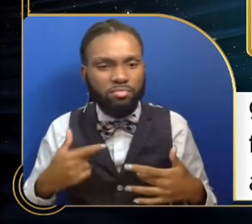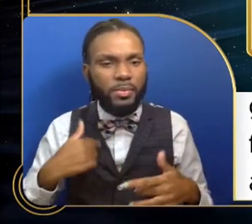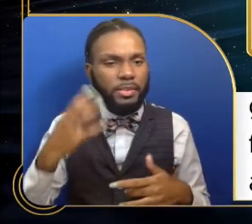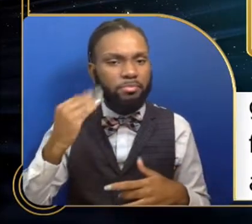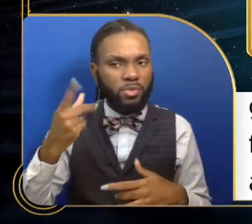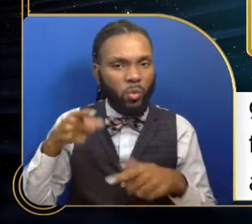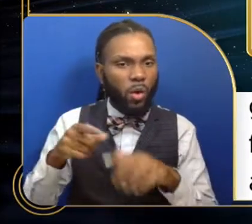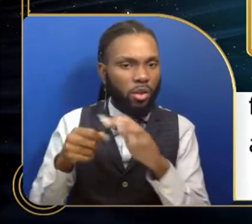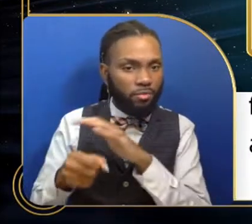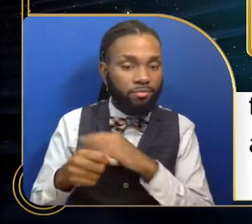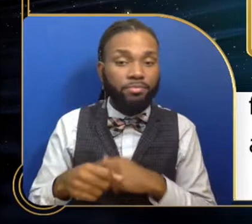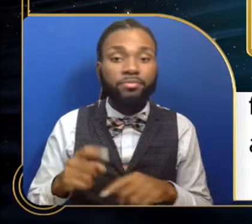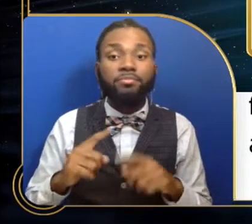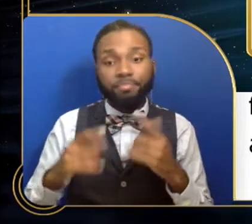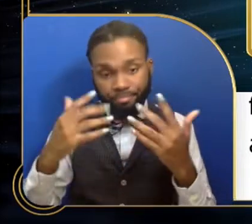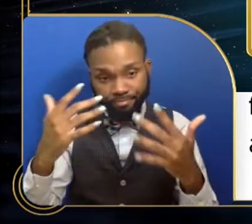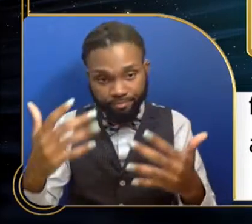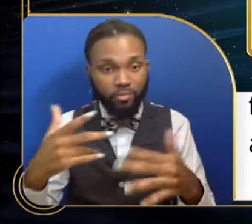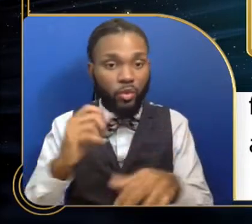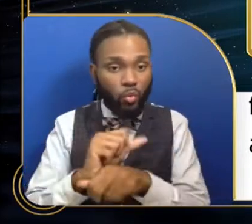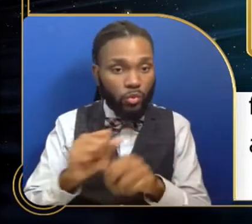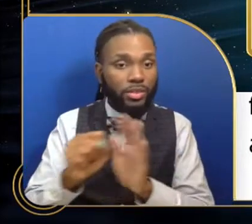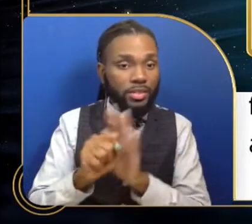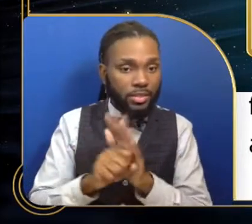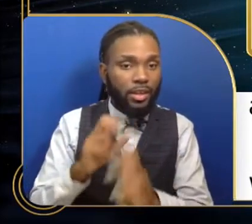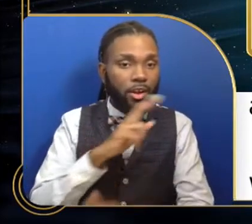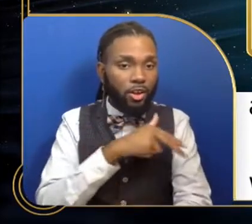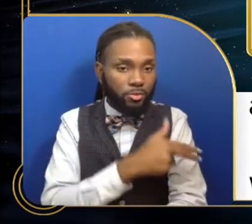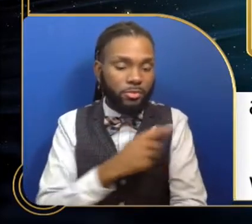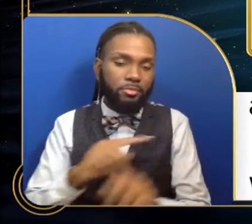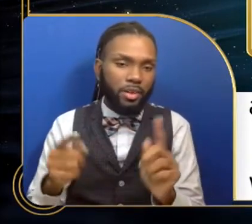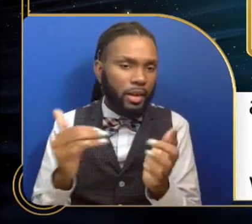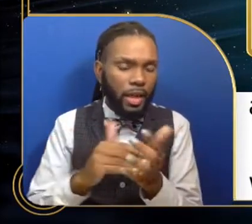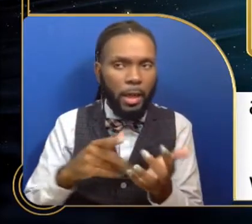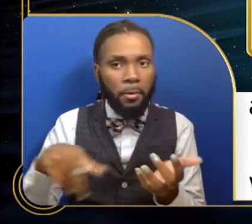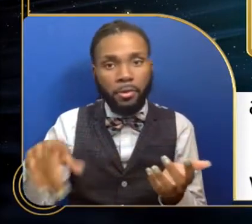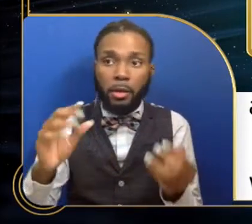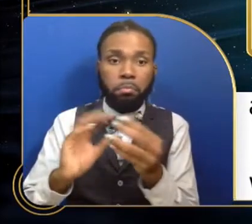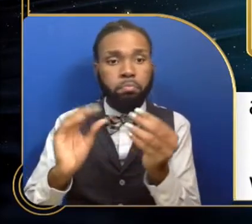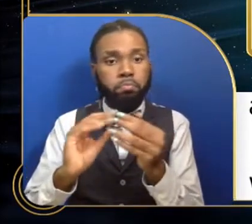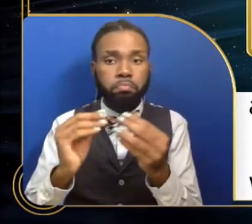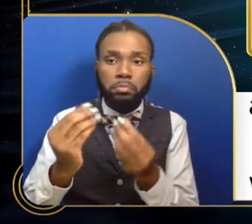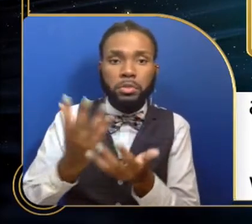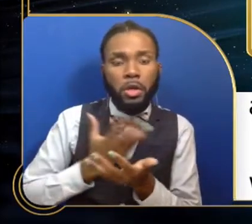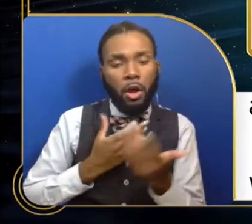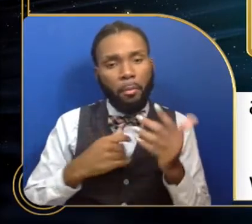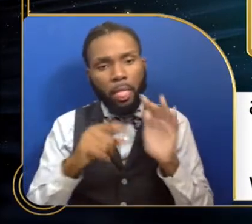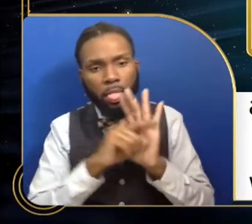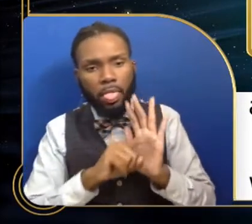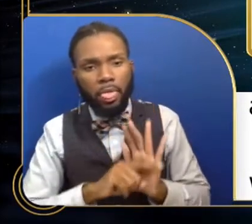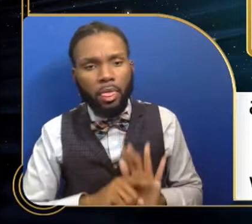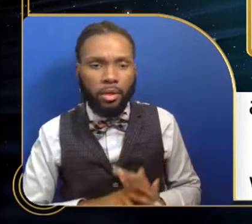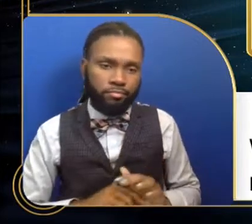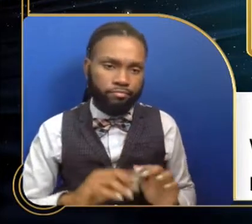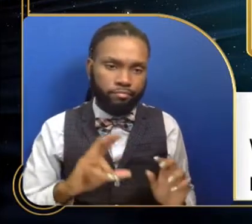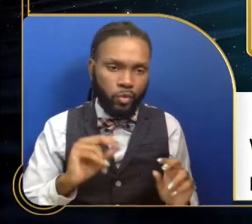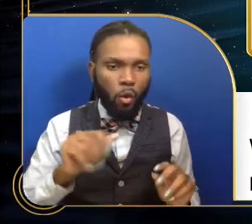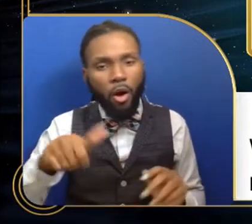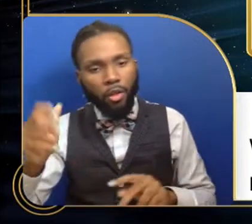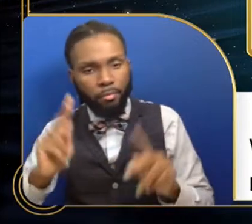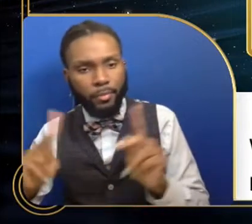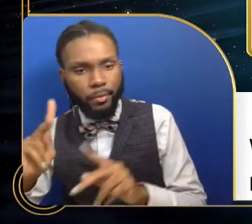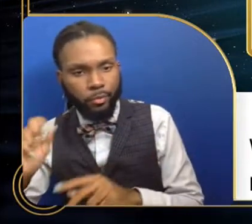in the state hospital, and whereas, again, I wasn't sort of told a hopeless message, people were. I was told as a